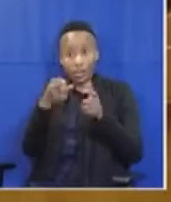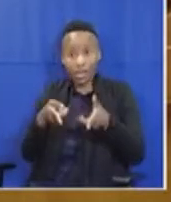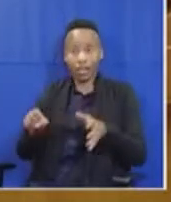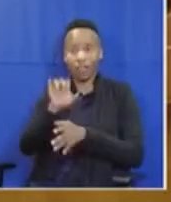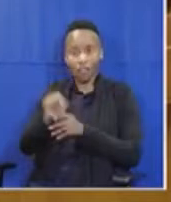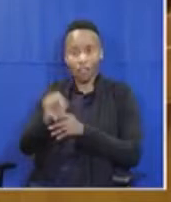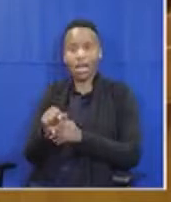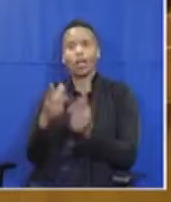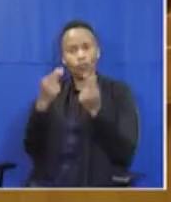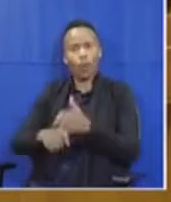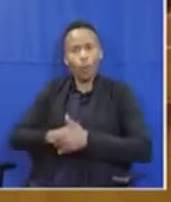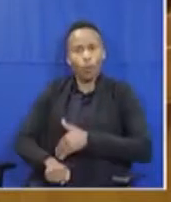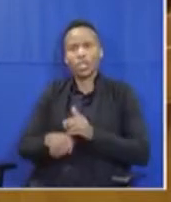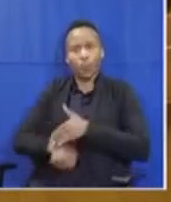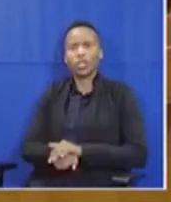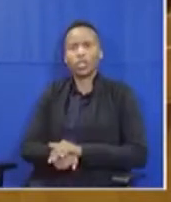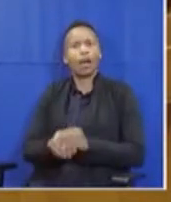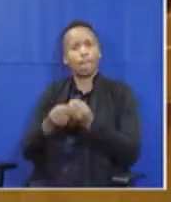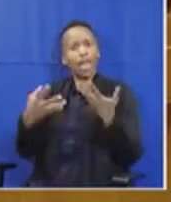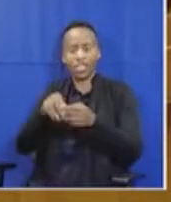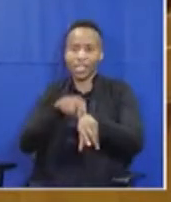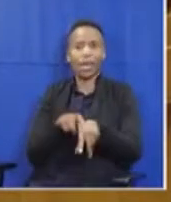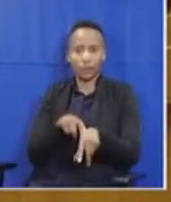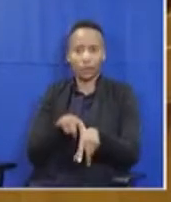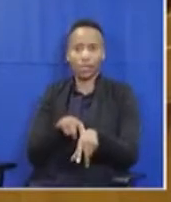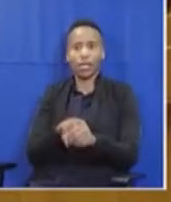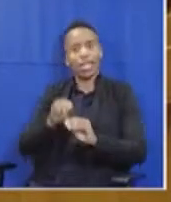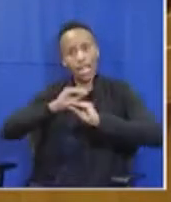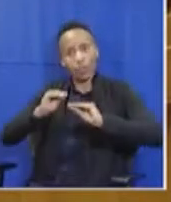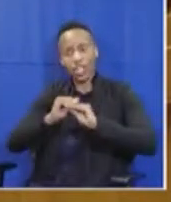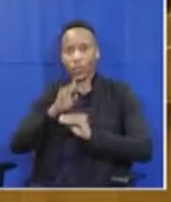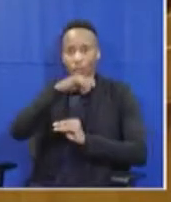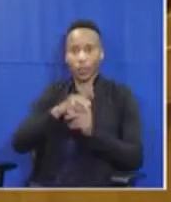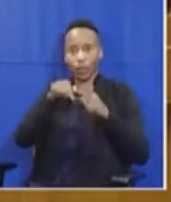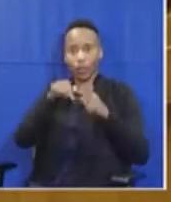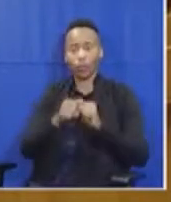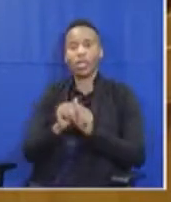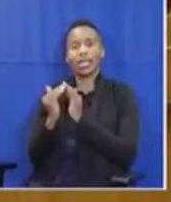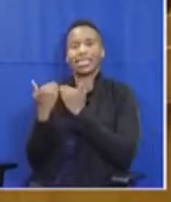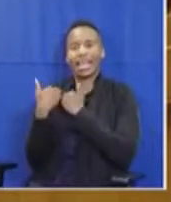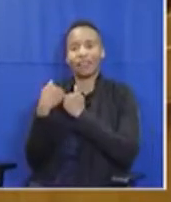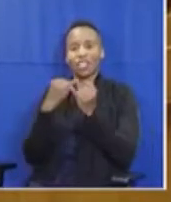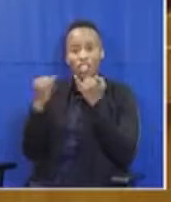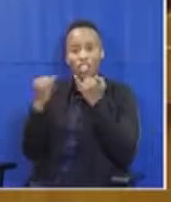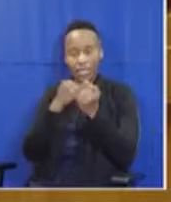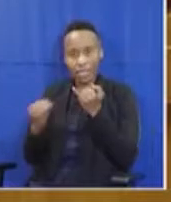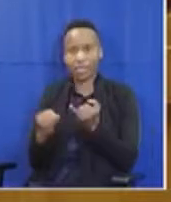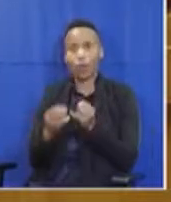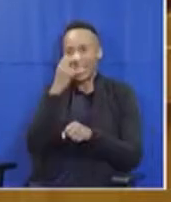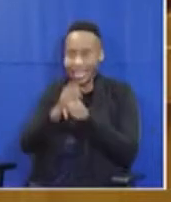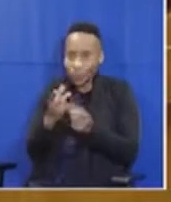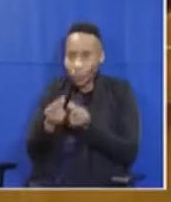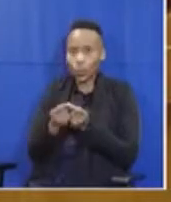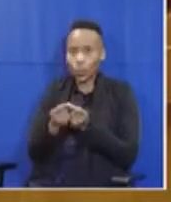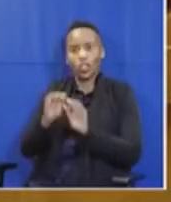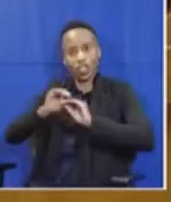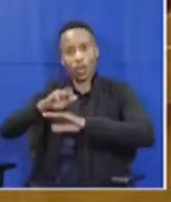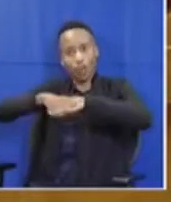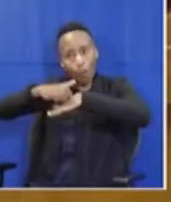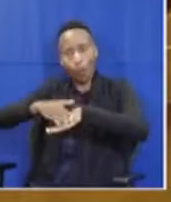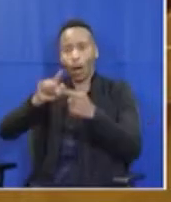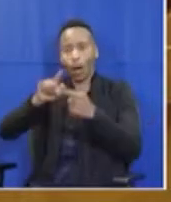educating women at this time regarding safer sex and future pregnancies is significant. Now, pretending that a fetus is